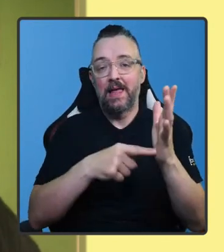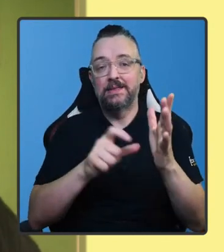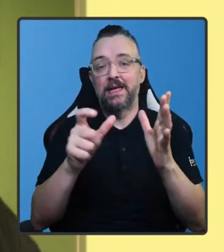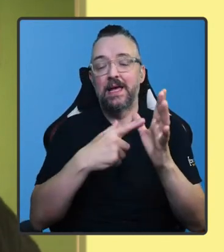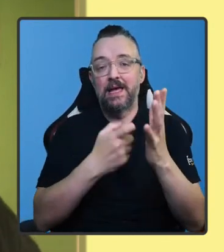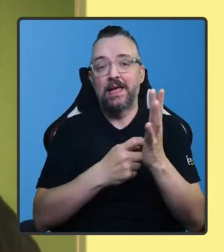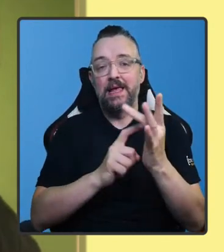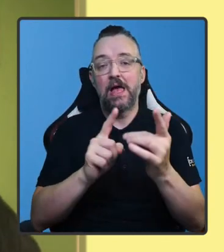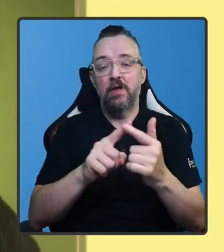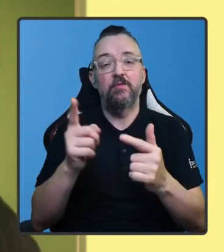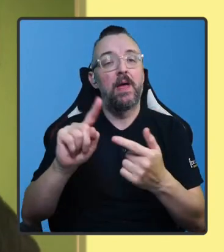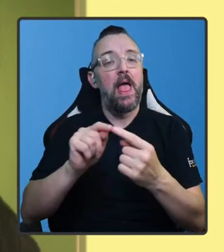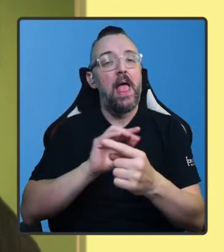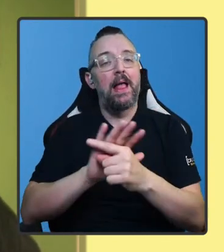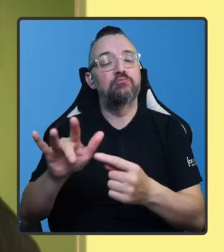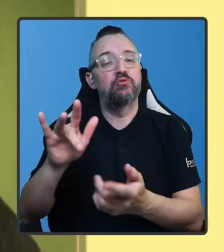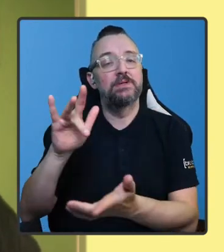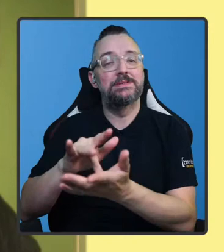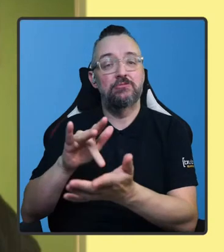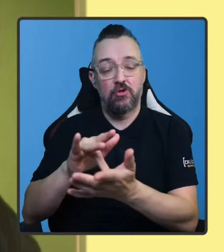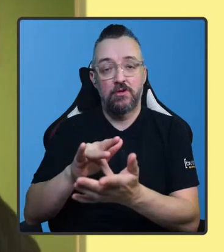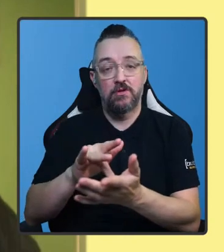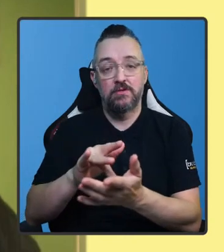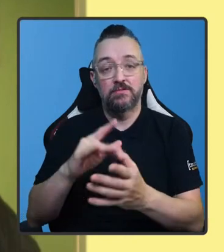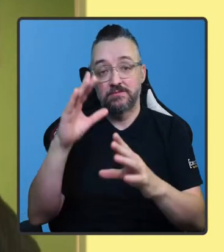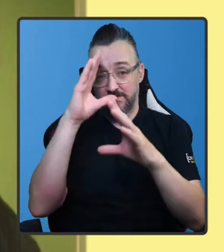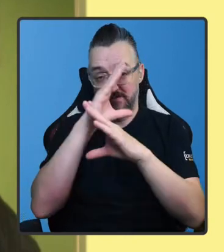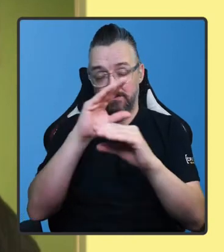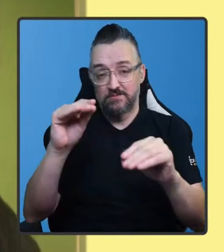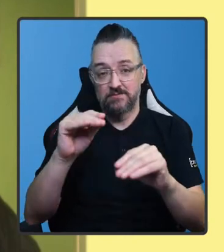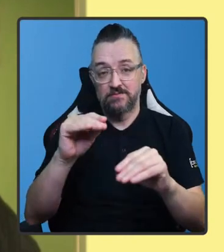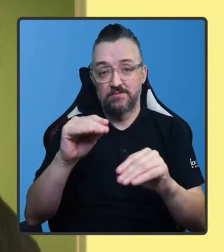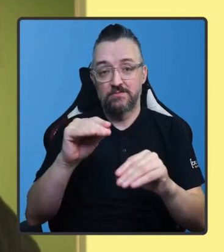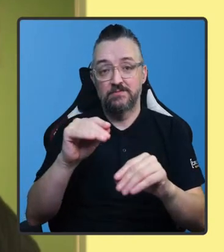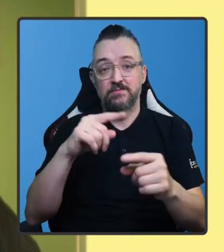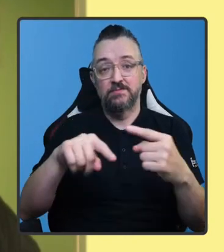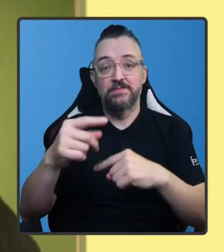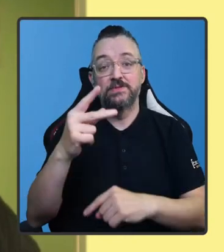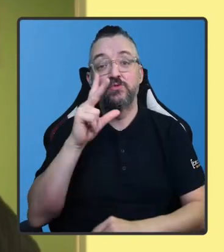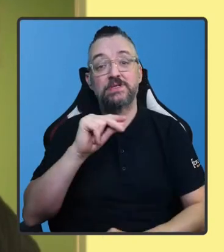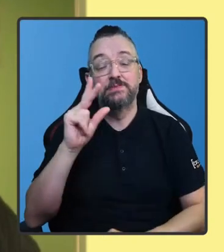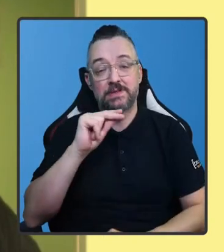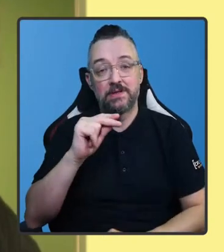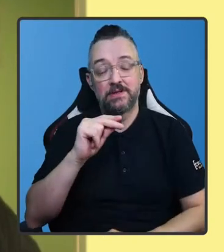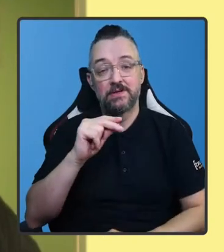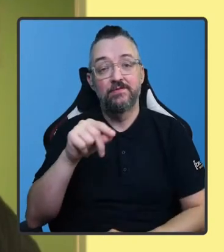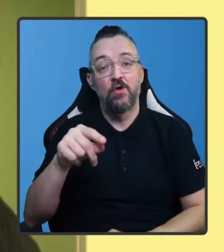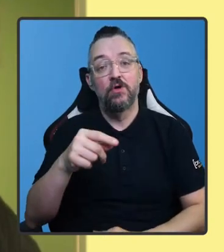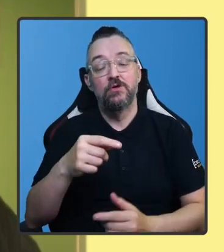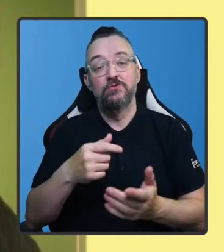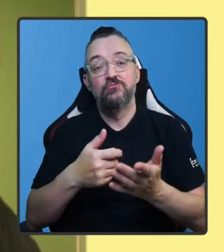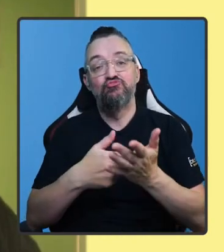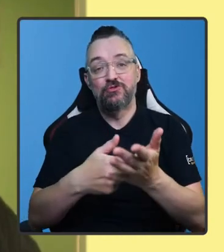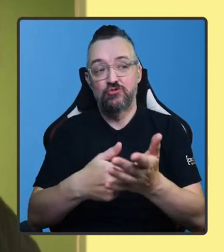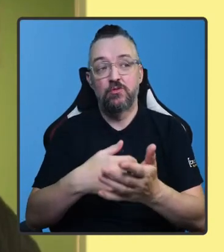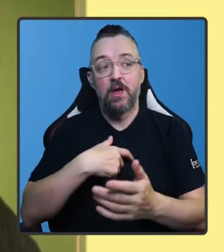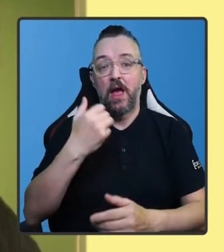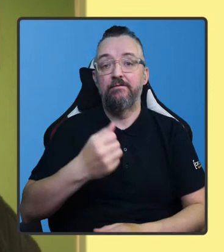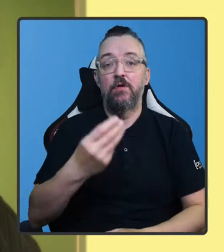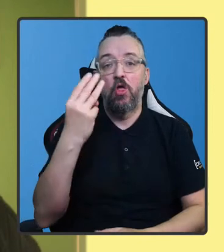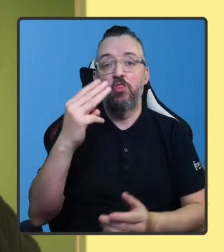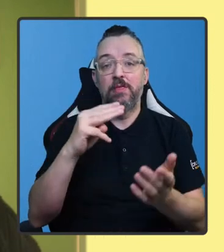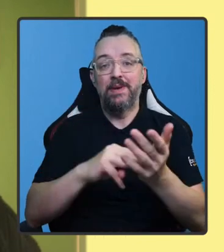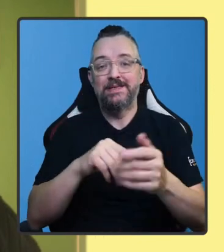Edinburgh Central Branch. And just a wee reminder to the delegates speaking on these resolutions that we do have a 3-minute time